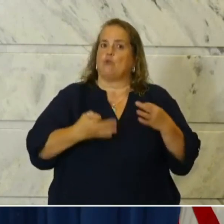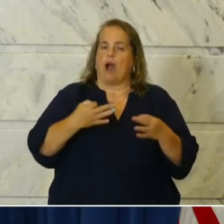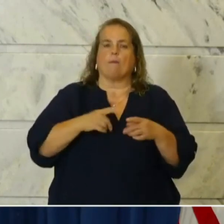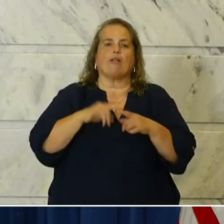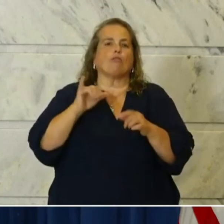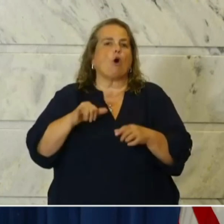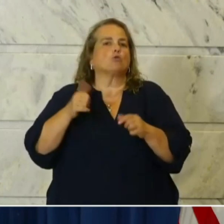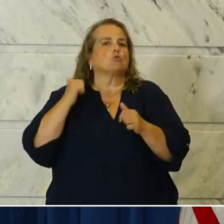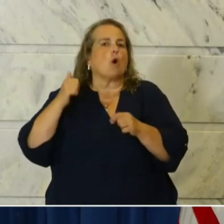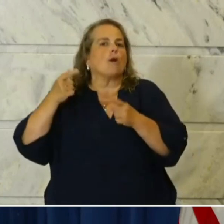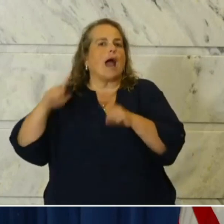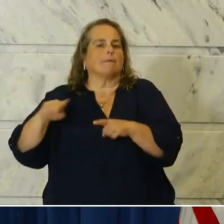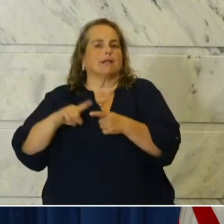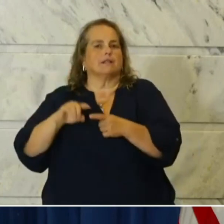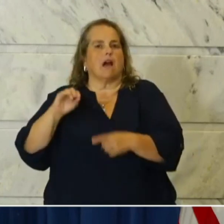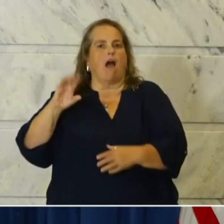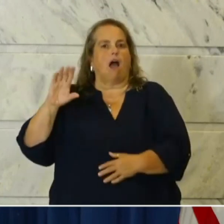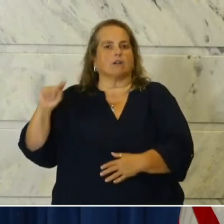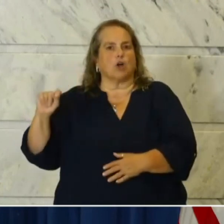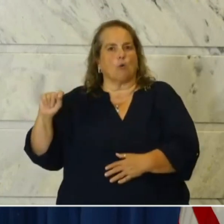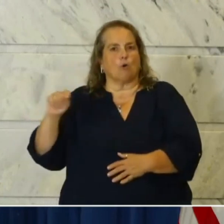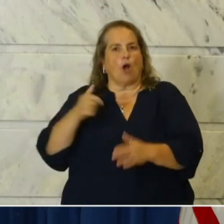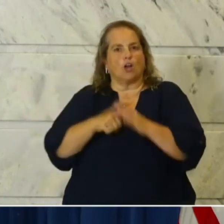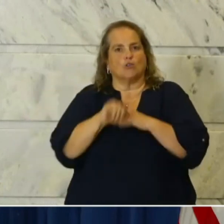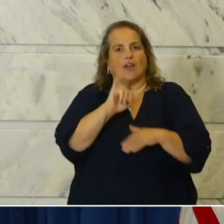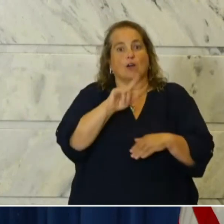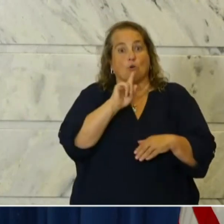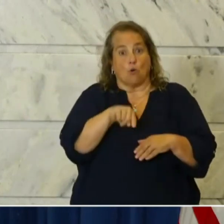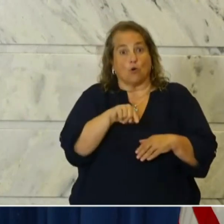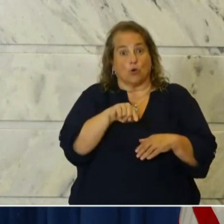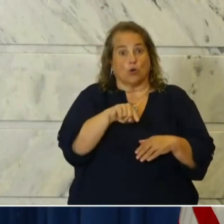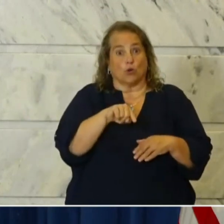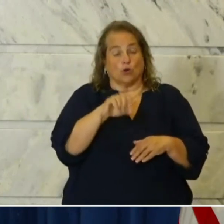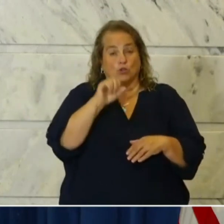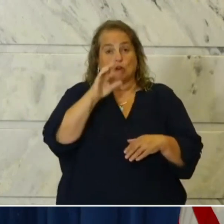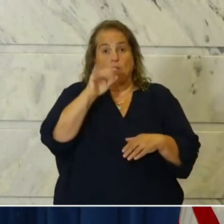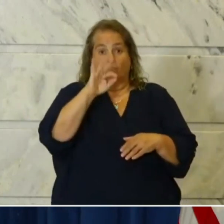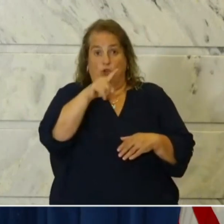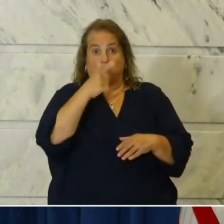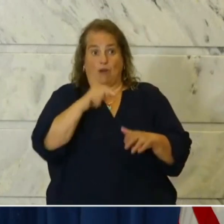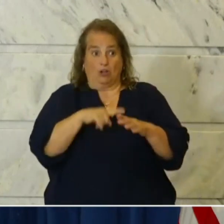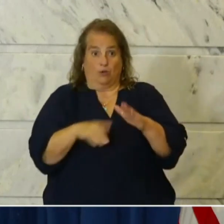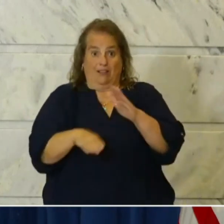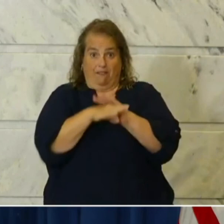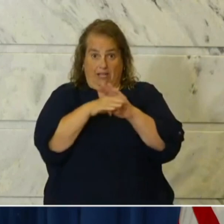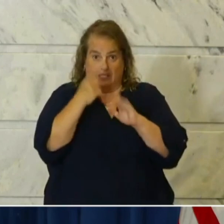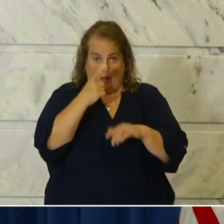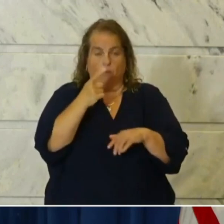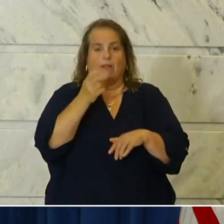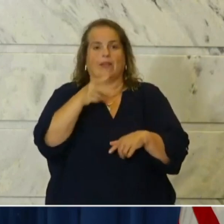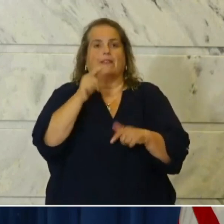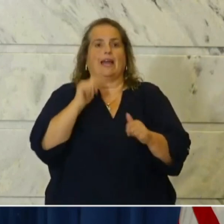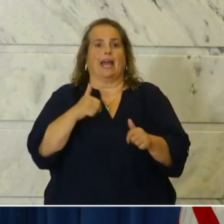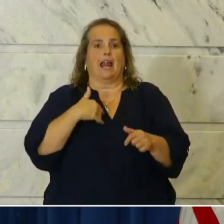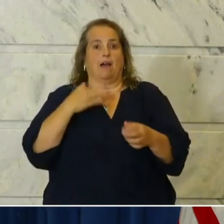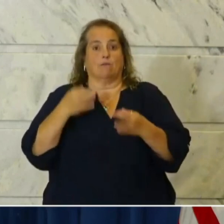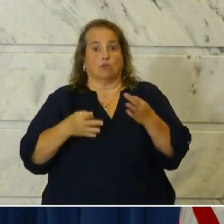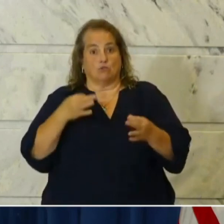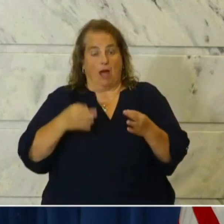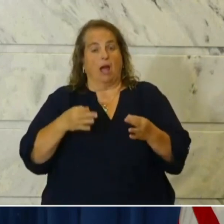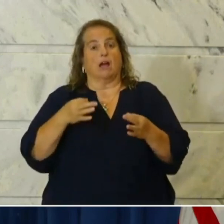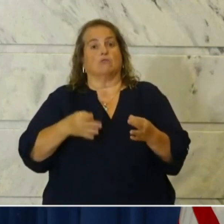don't think, until October under their order, if we looked at that. But the proceedings could continue. But I believe that our